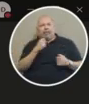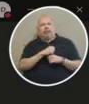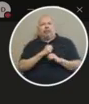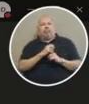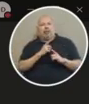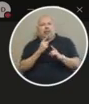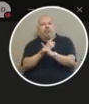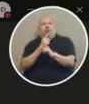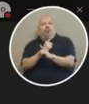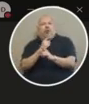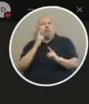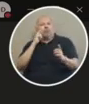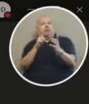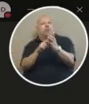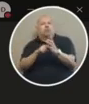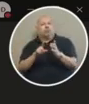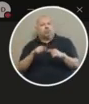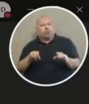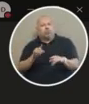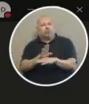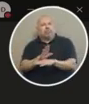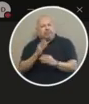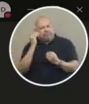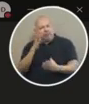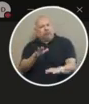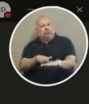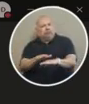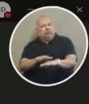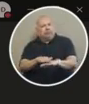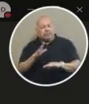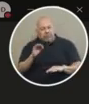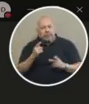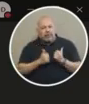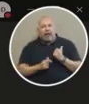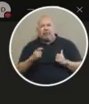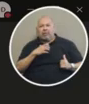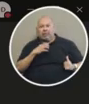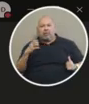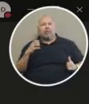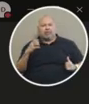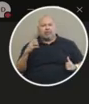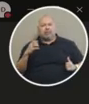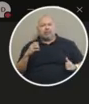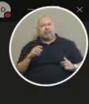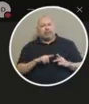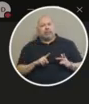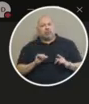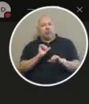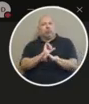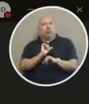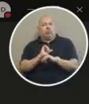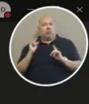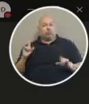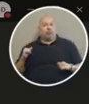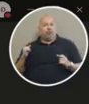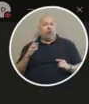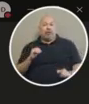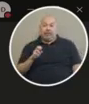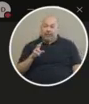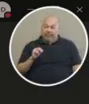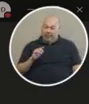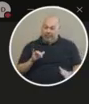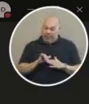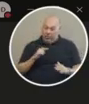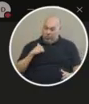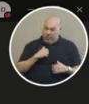make the proper notices to those businesses. So every complaint we receive is worked, and even though